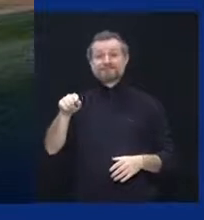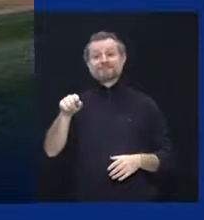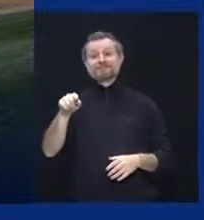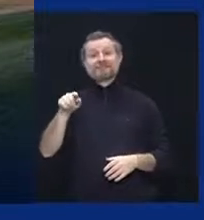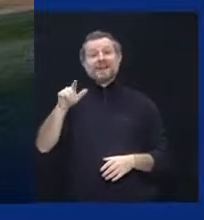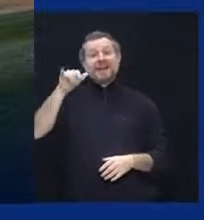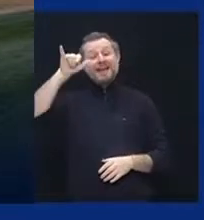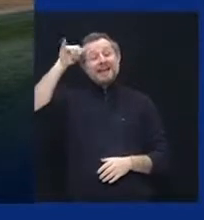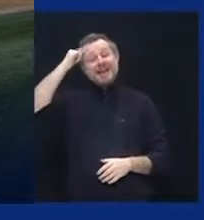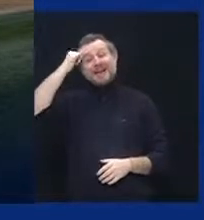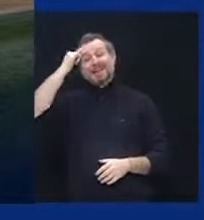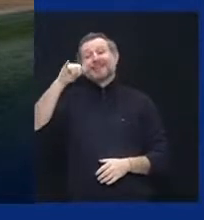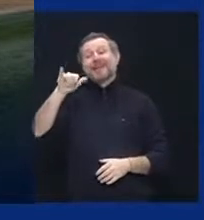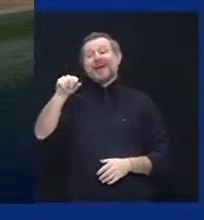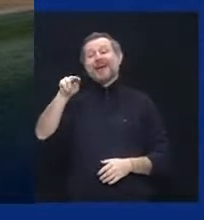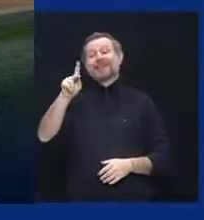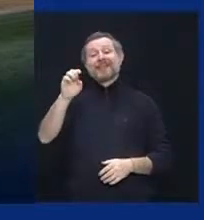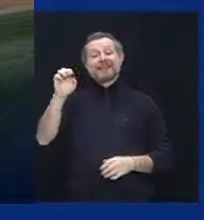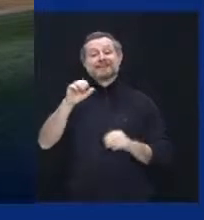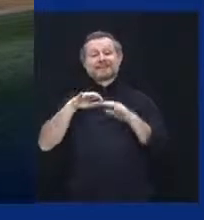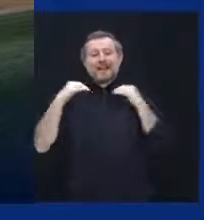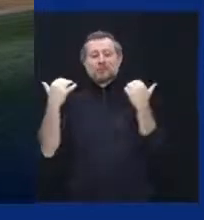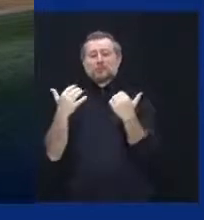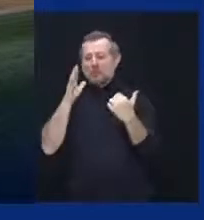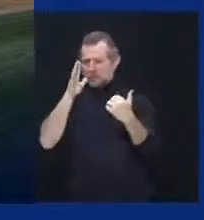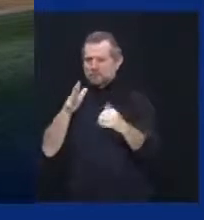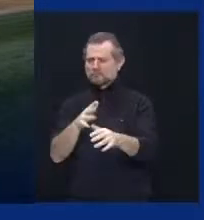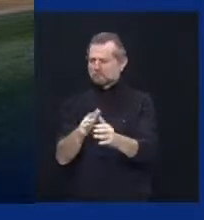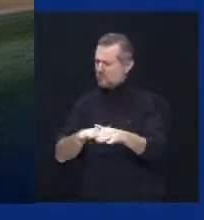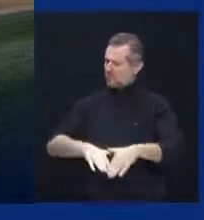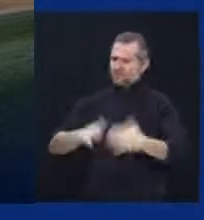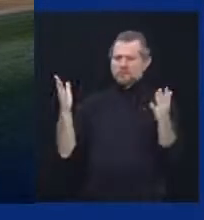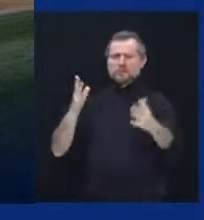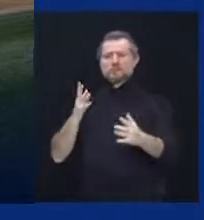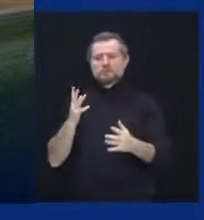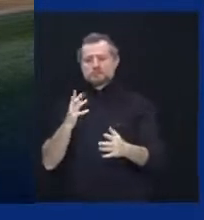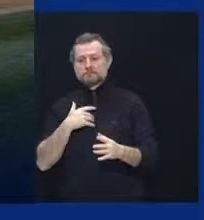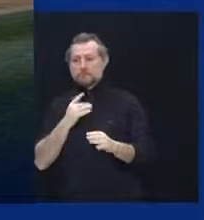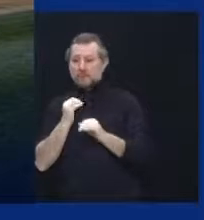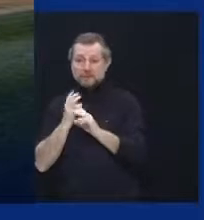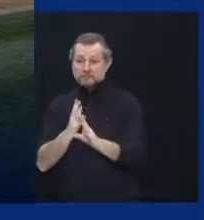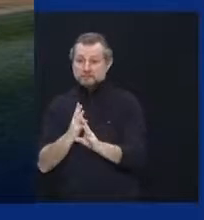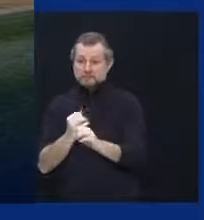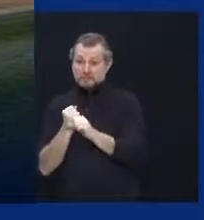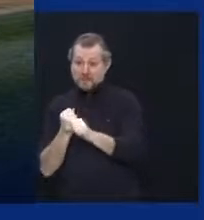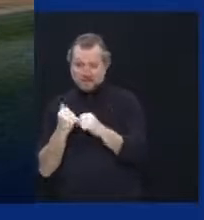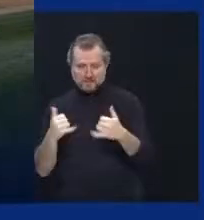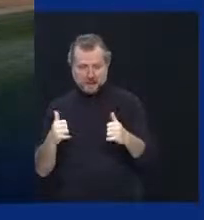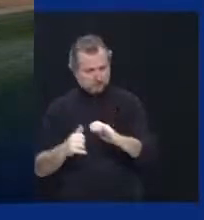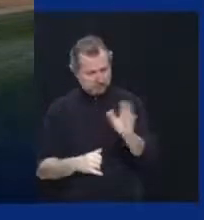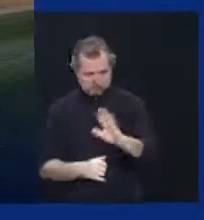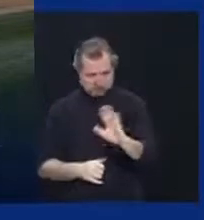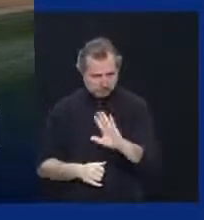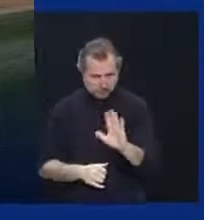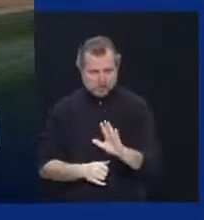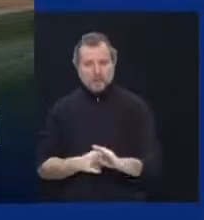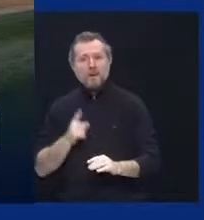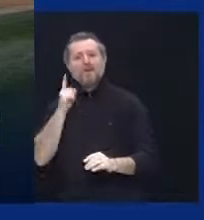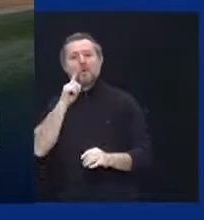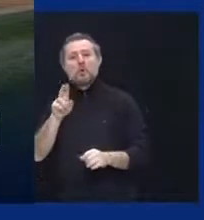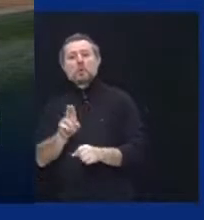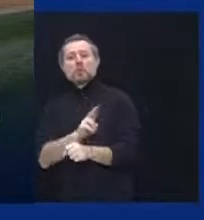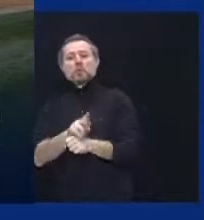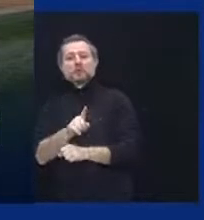Stadium. You cannot play baseball when you come. but you can come to Yankee